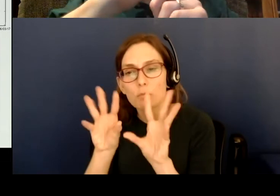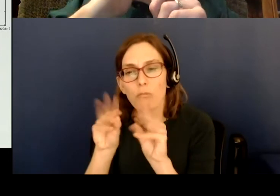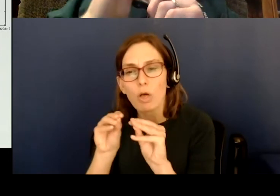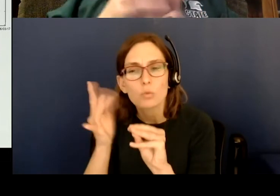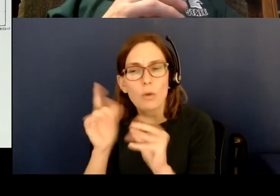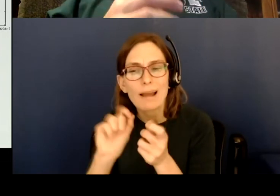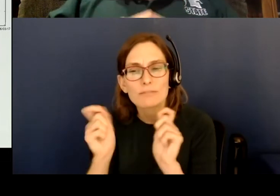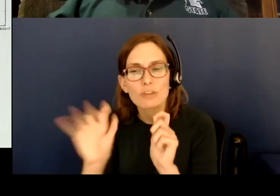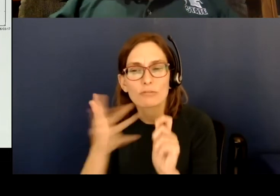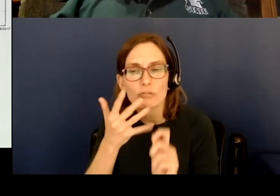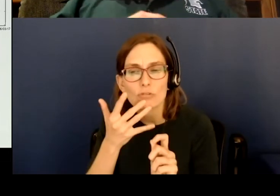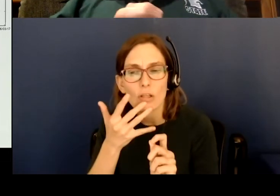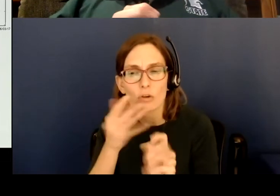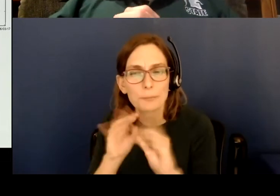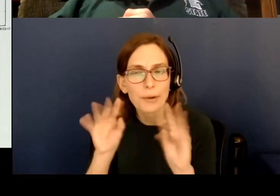color?